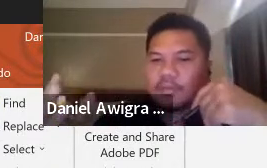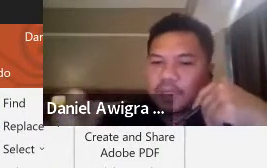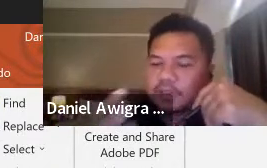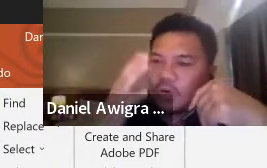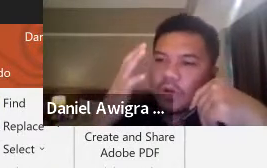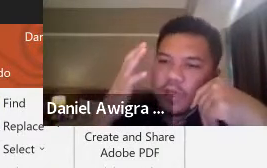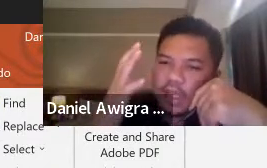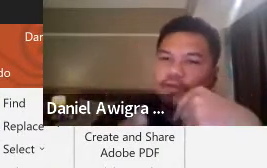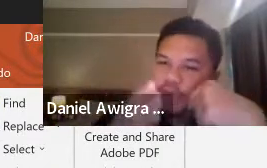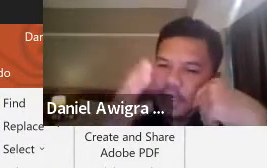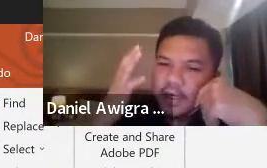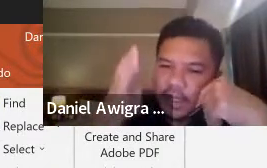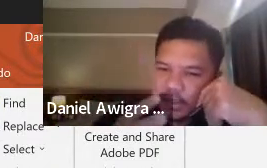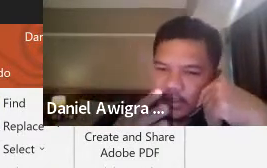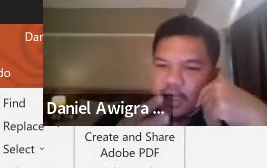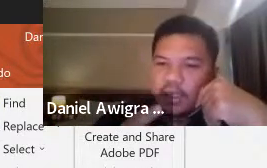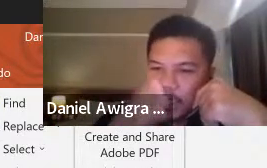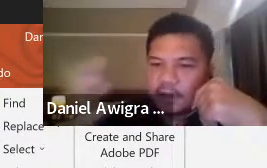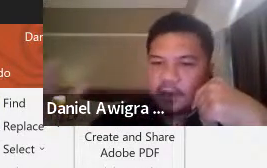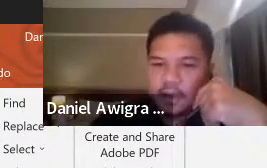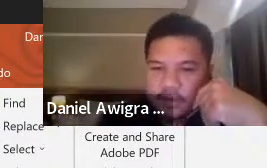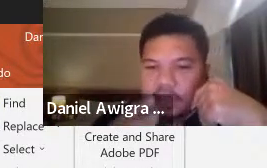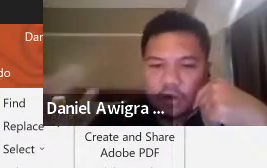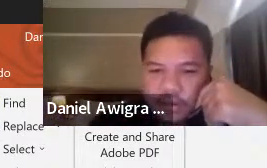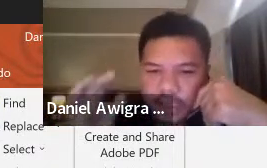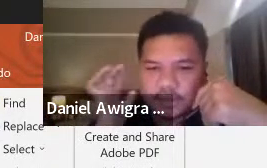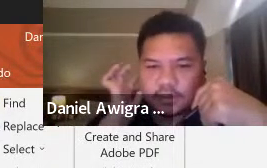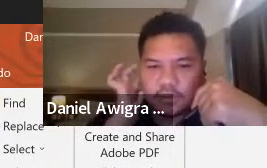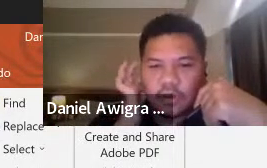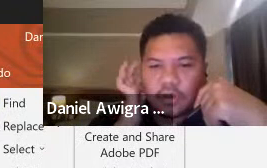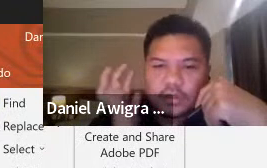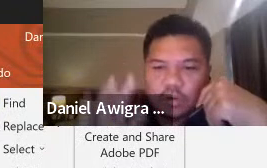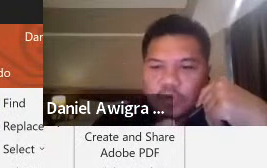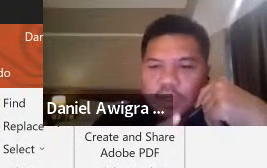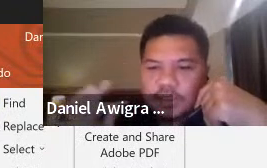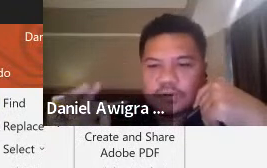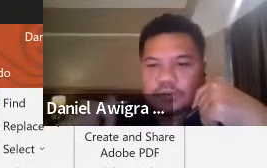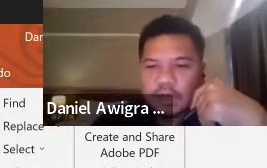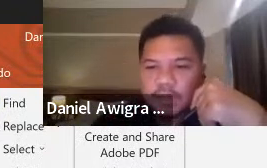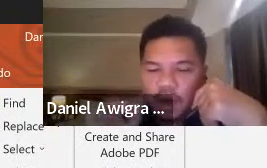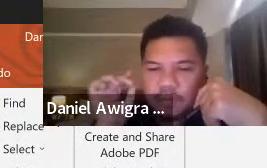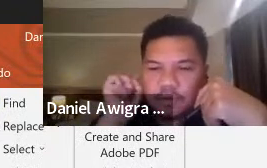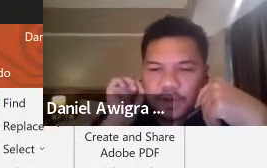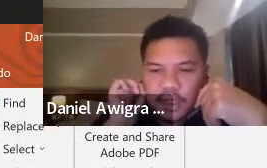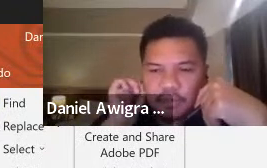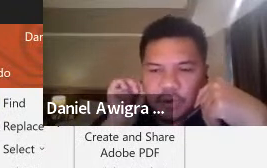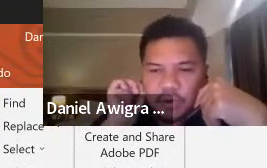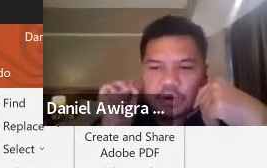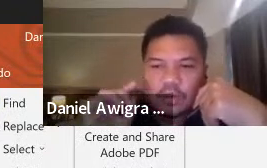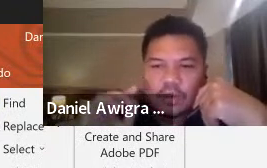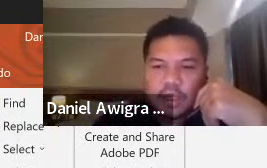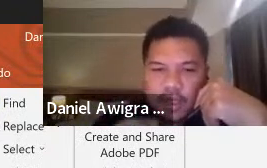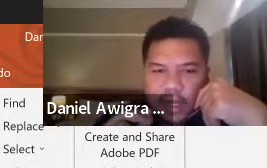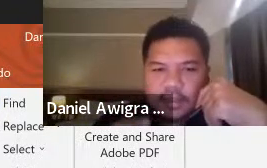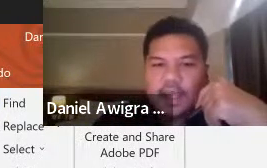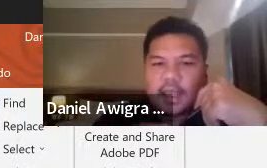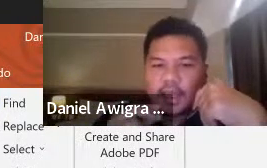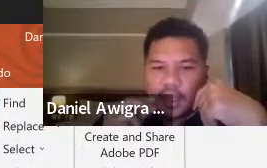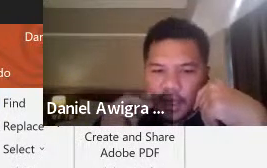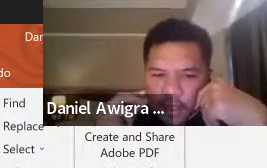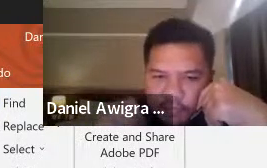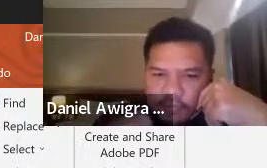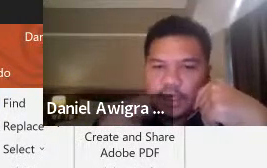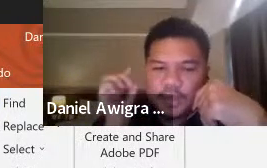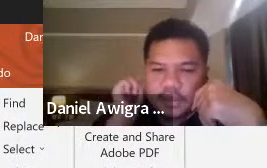apple to apple. So everyone has their context. So we need to somehow providing more